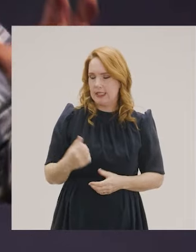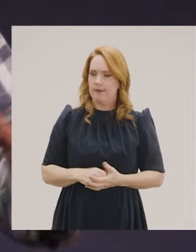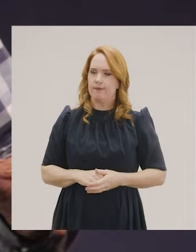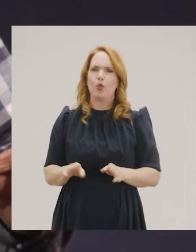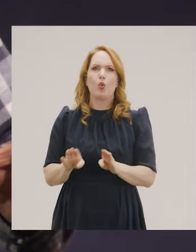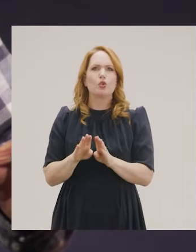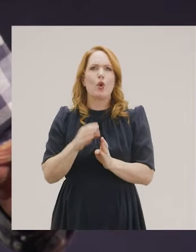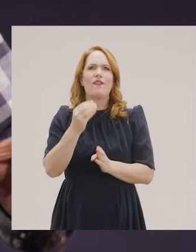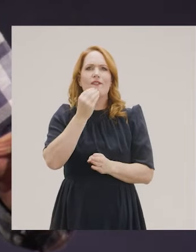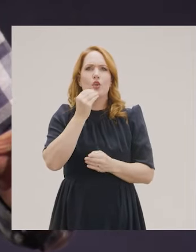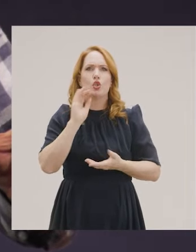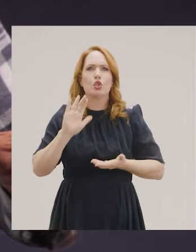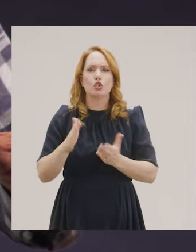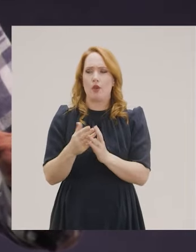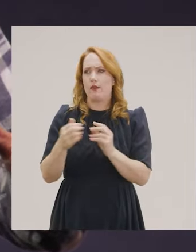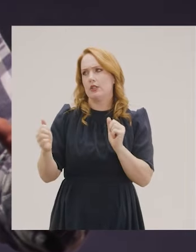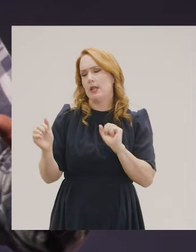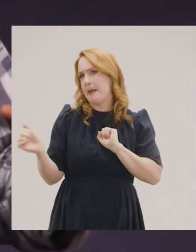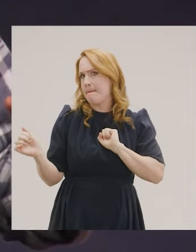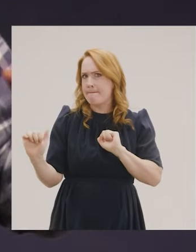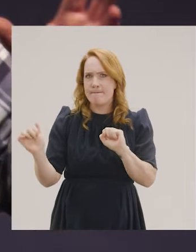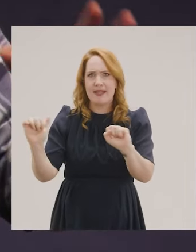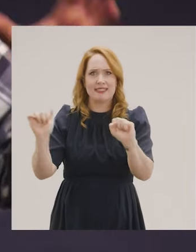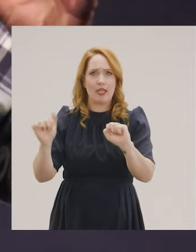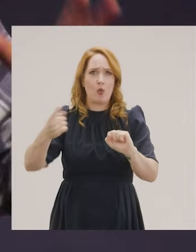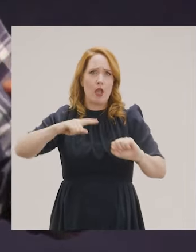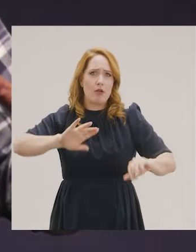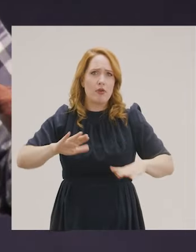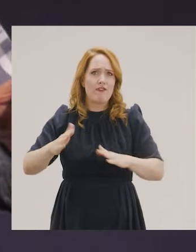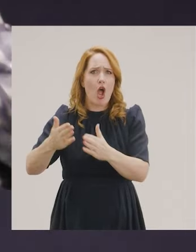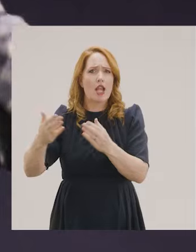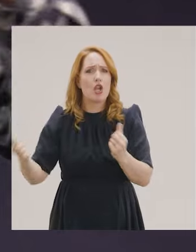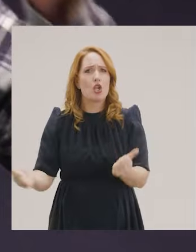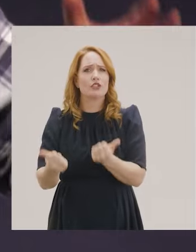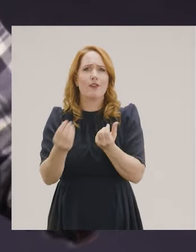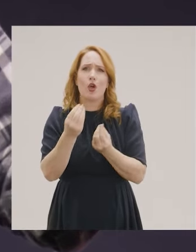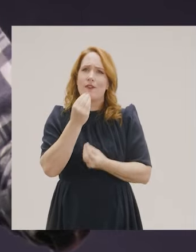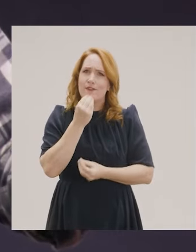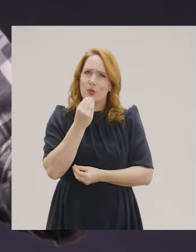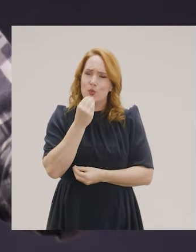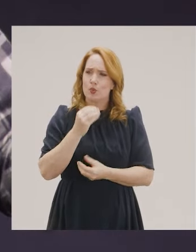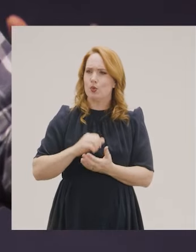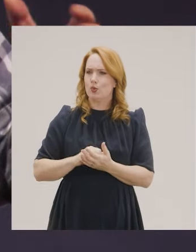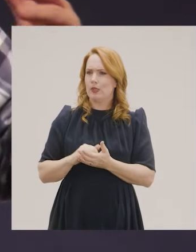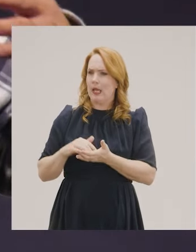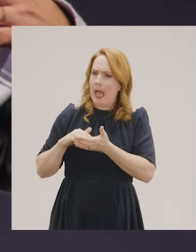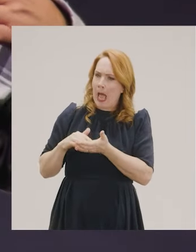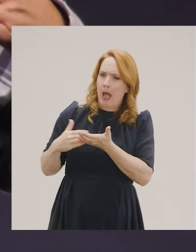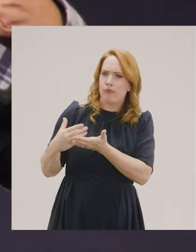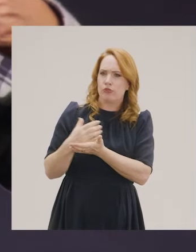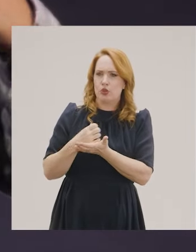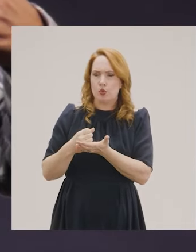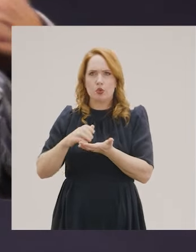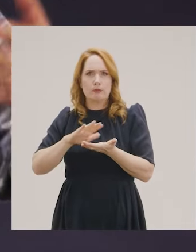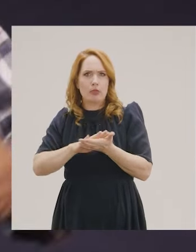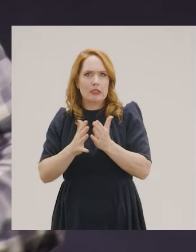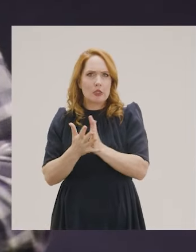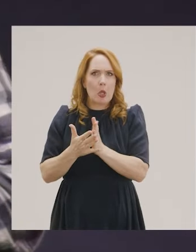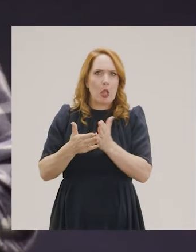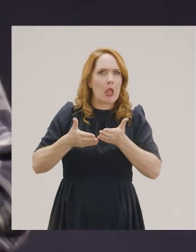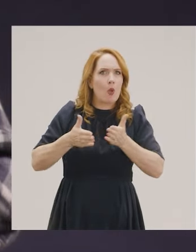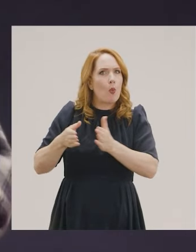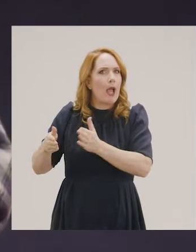absolutely exploded, so that we were delivering tons and tons of food and practical help to